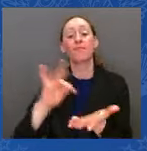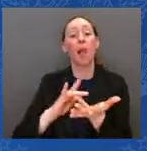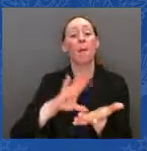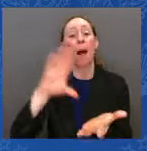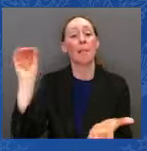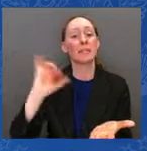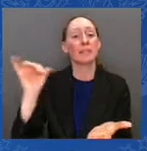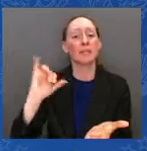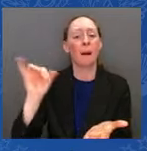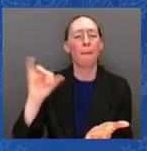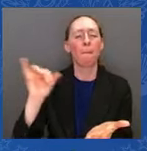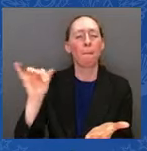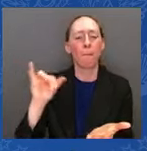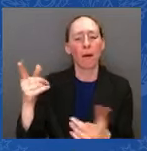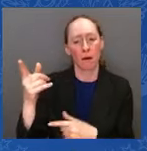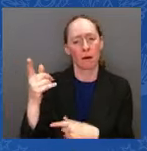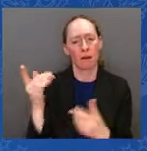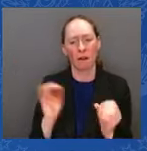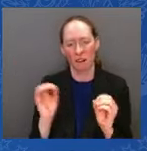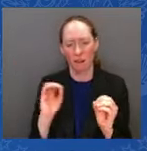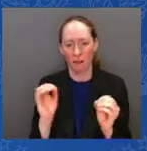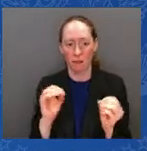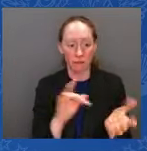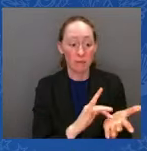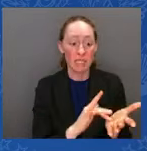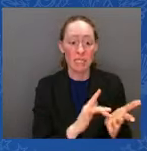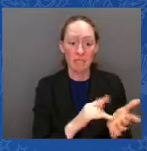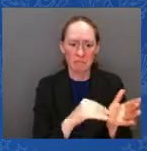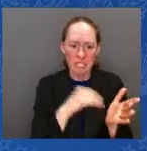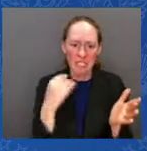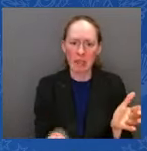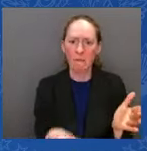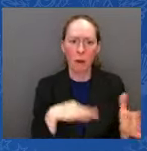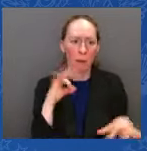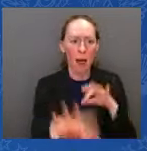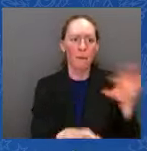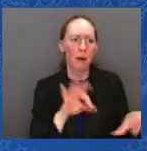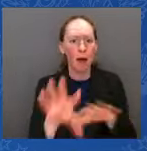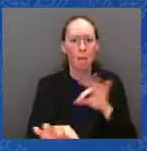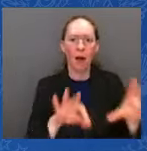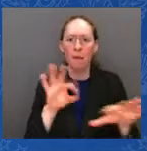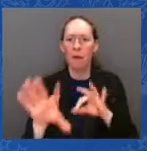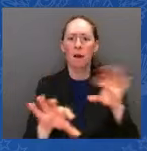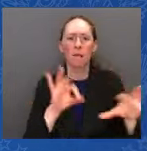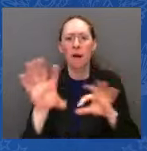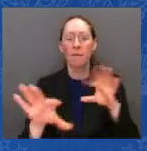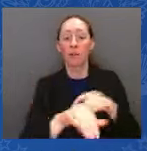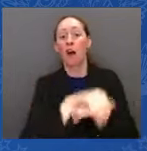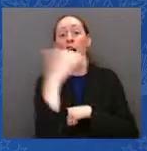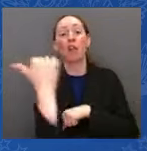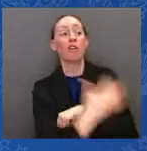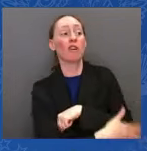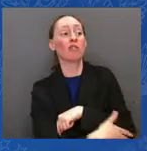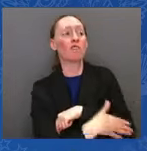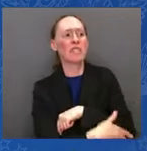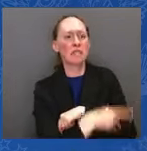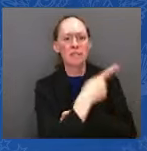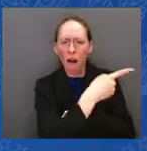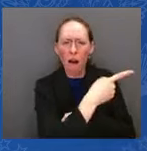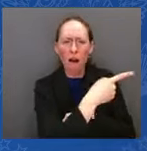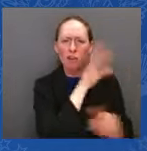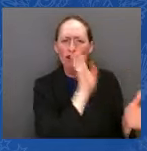any nation in the world, any advanced nation in the world. You can get the exact same drug if you fly to